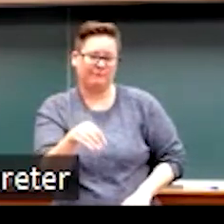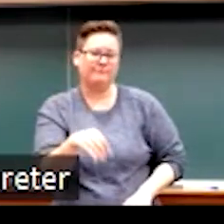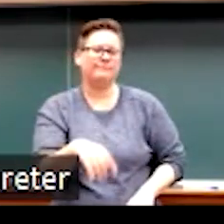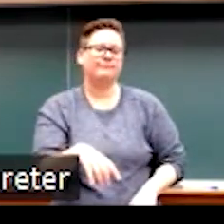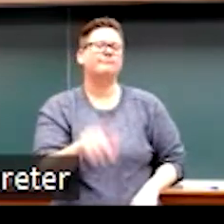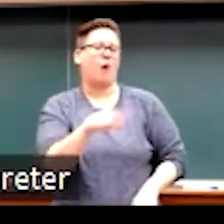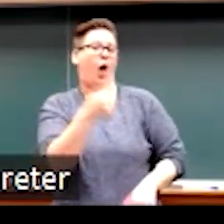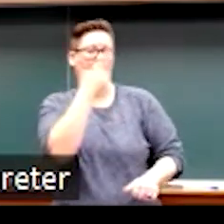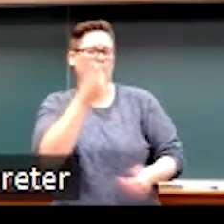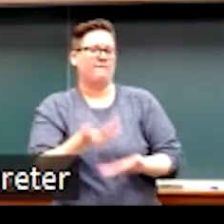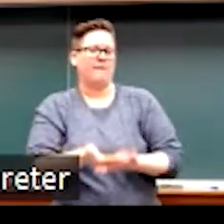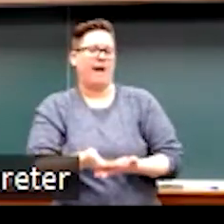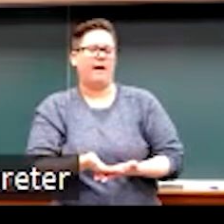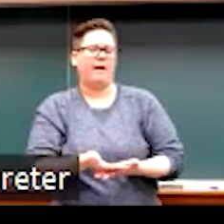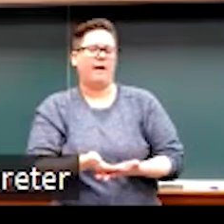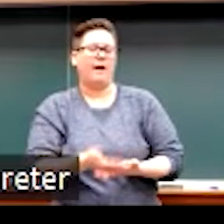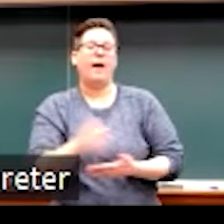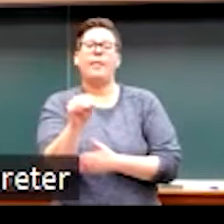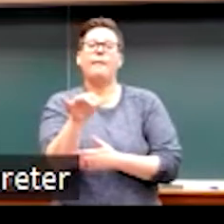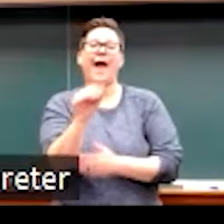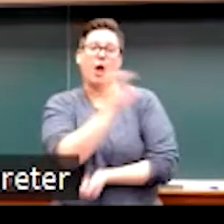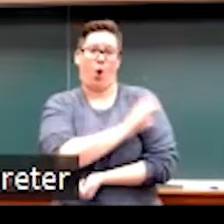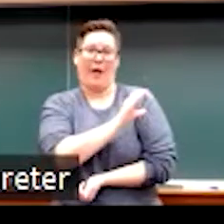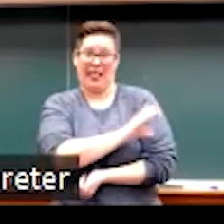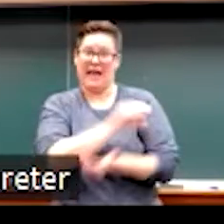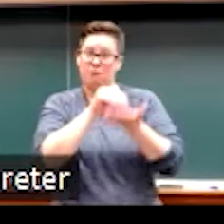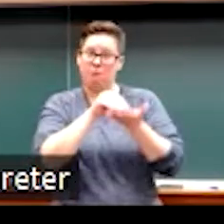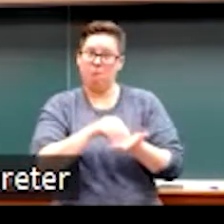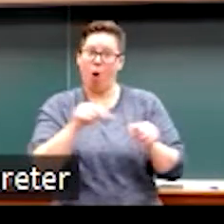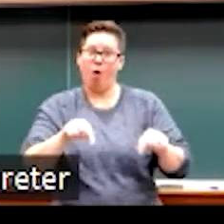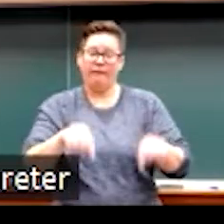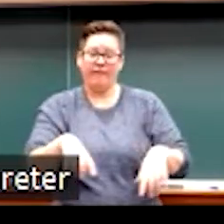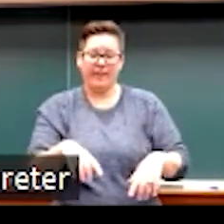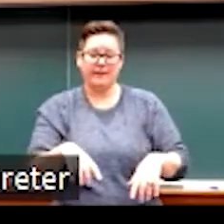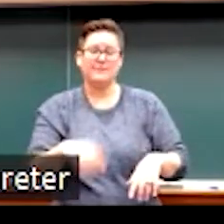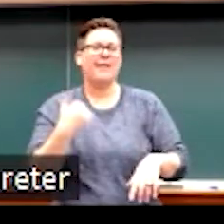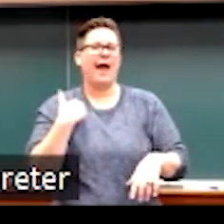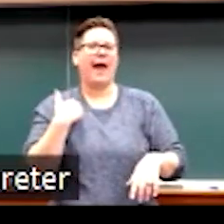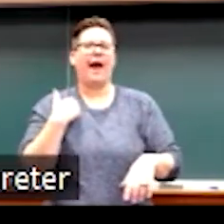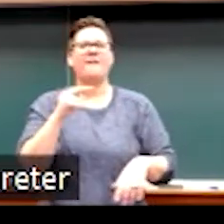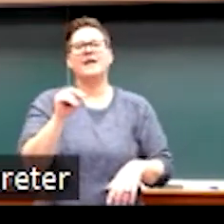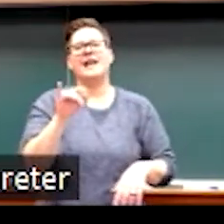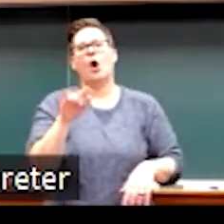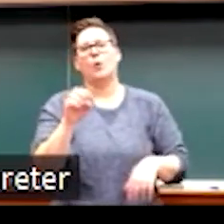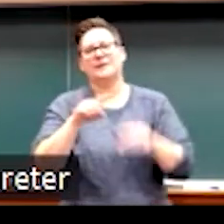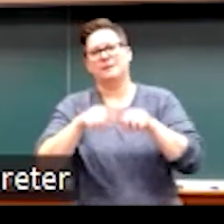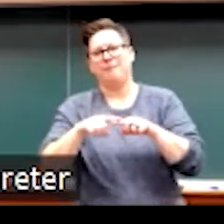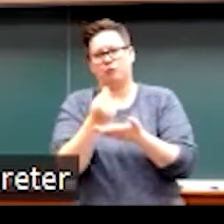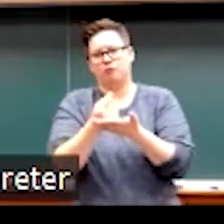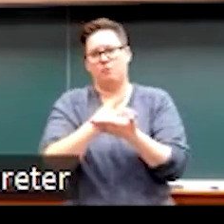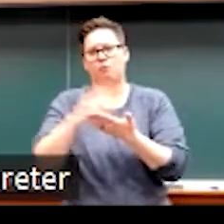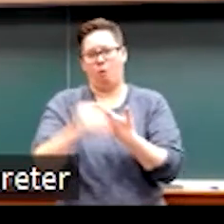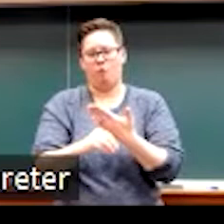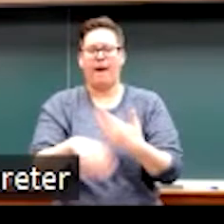Another interesting fact here is that Mayo Clinic tracks this stuff, and they have a nicotine dependence treatment program as